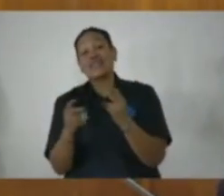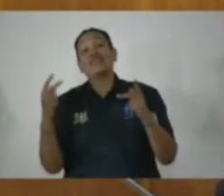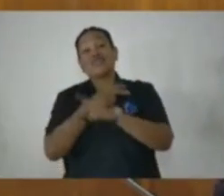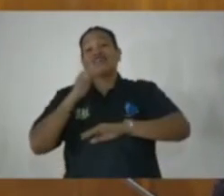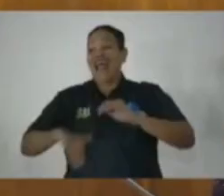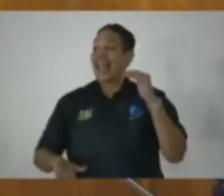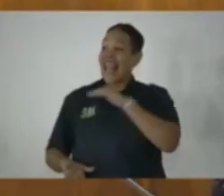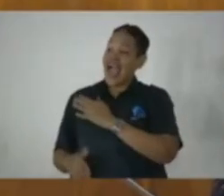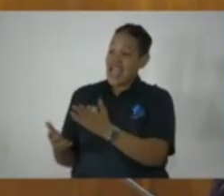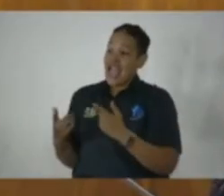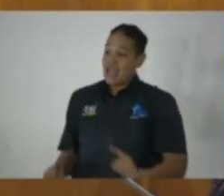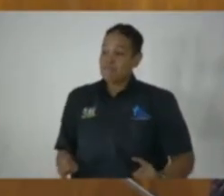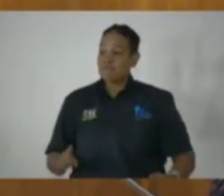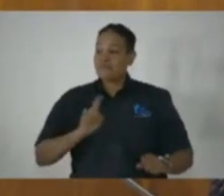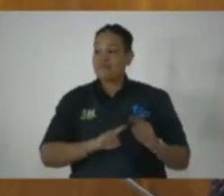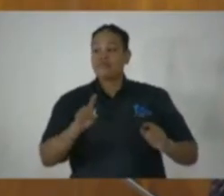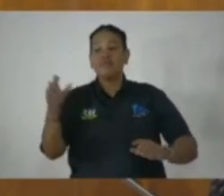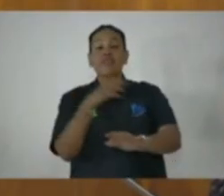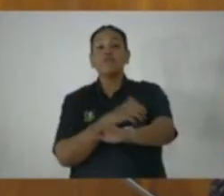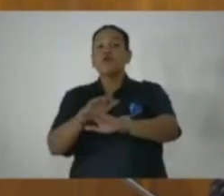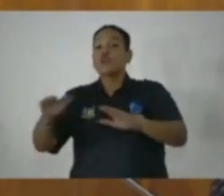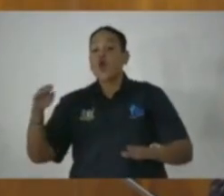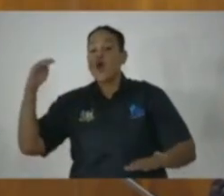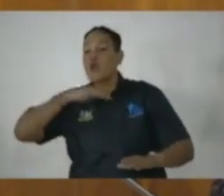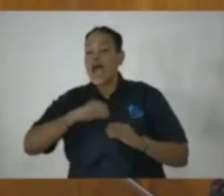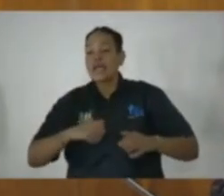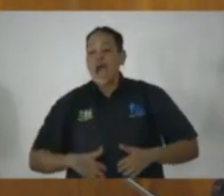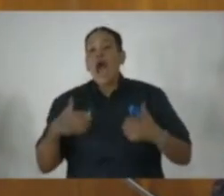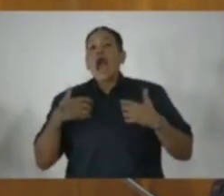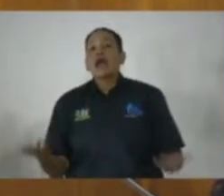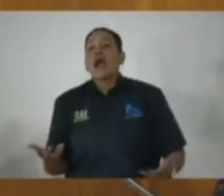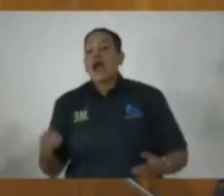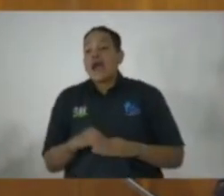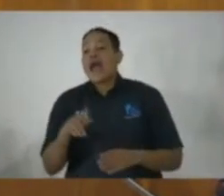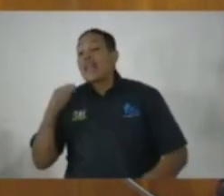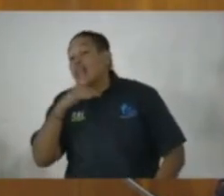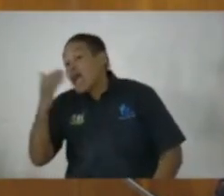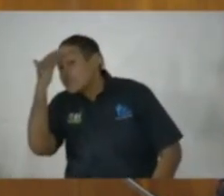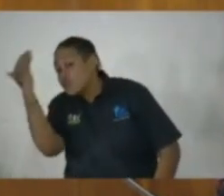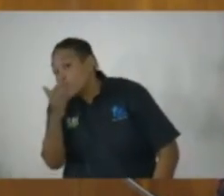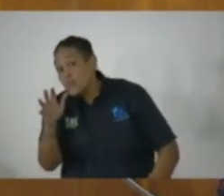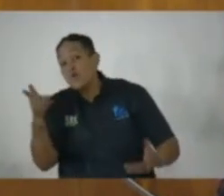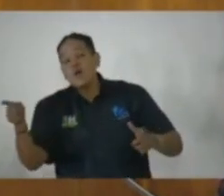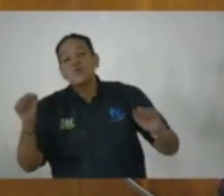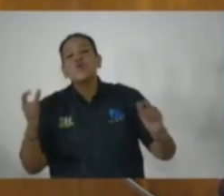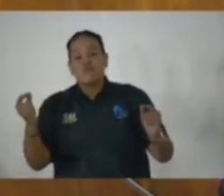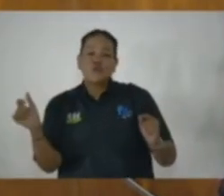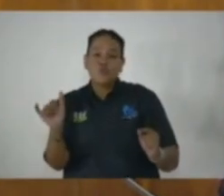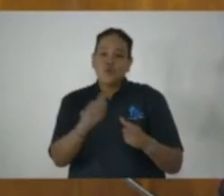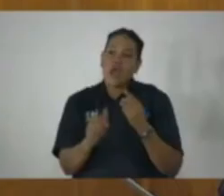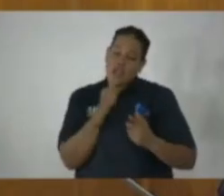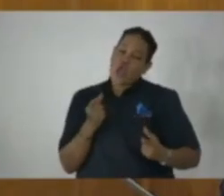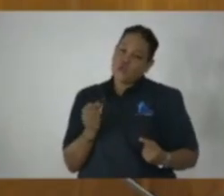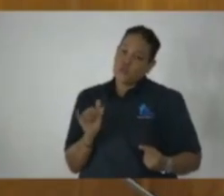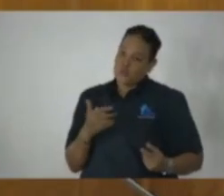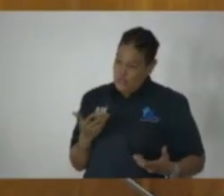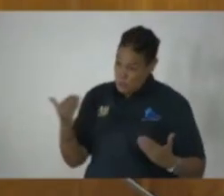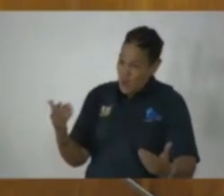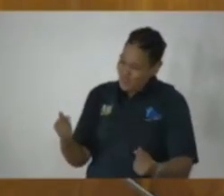the lies. But power don't lie in anger. It lies in knowing you could have done it and not doing it.